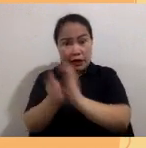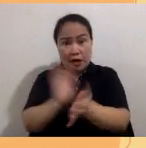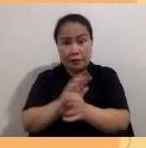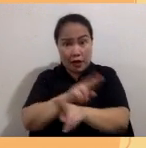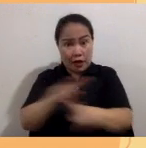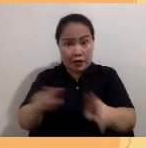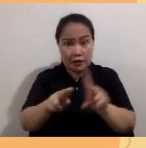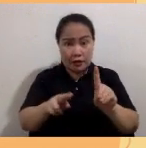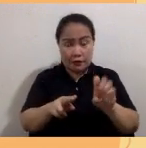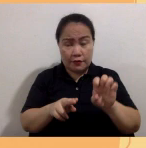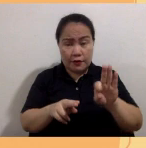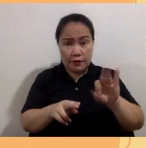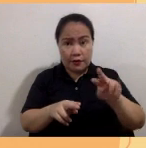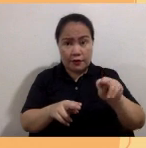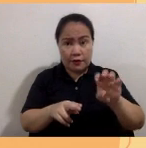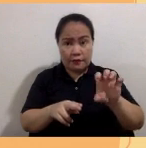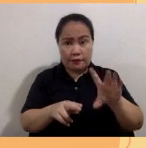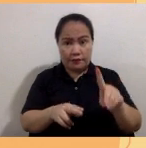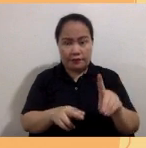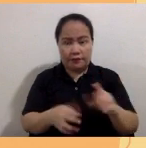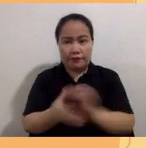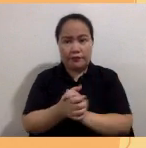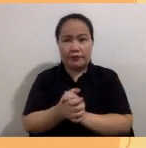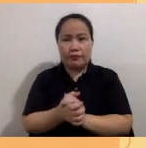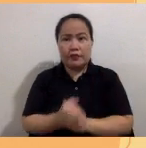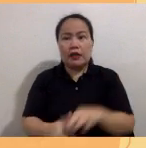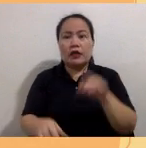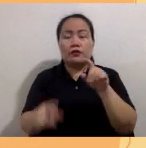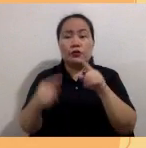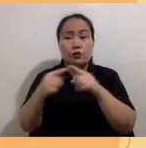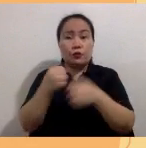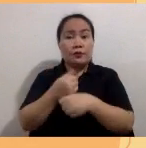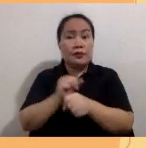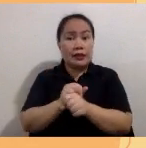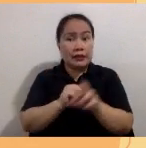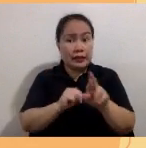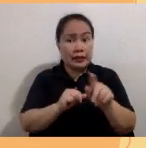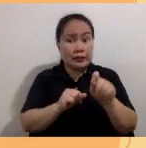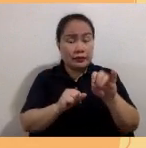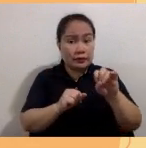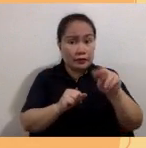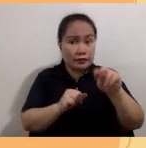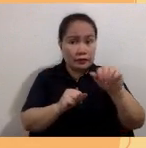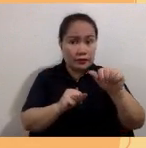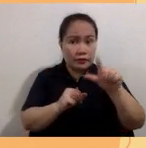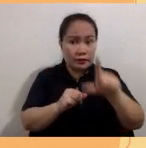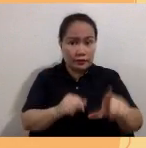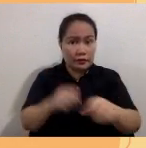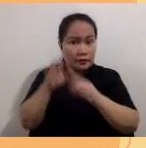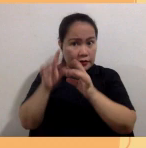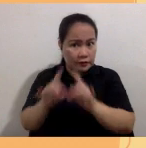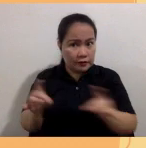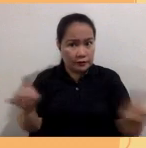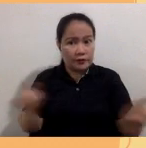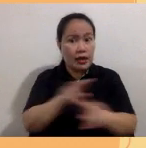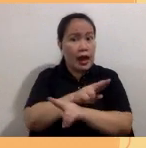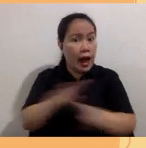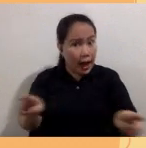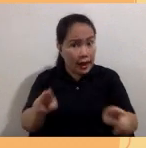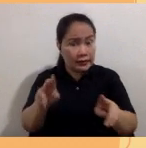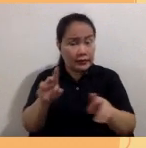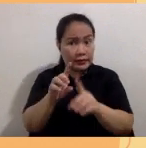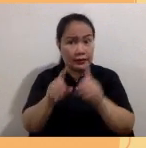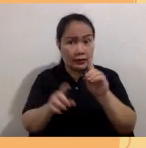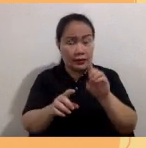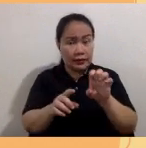expression natin? So, to make a rational expression x squared minus 2 all over x minus 4